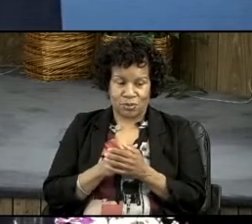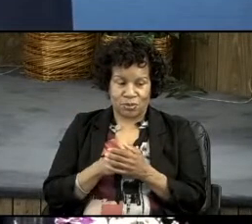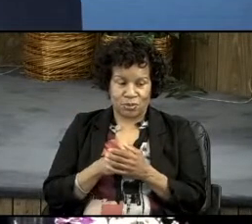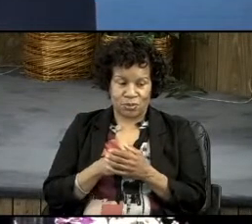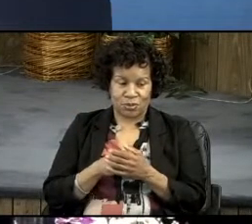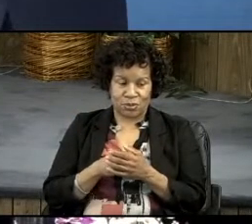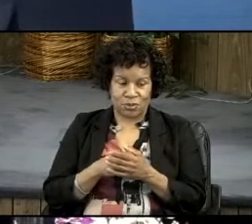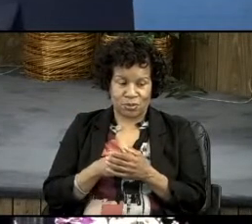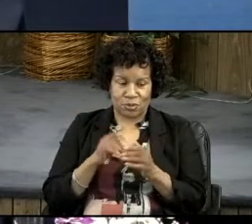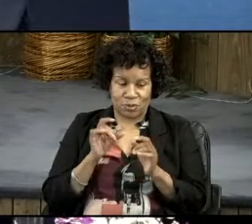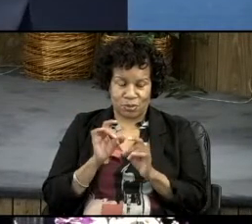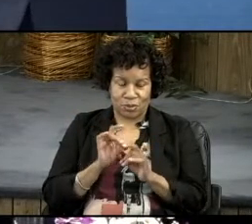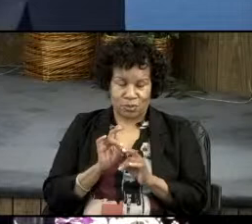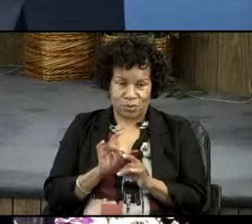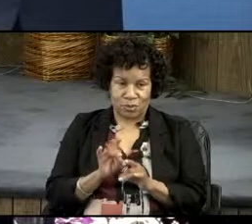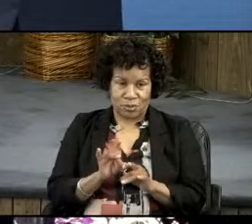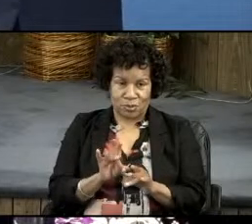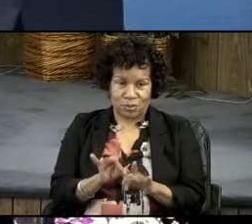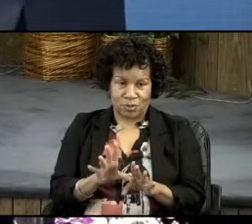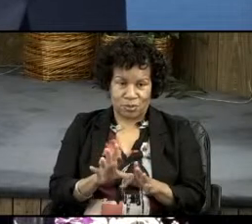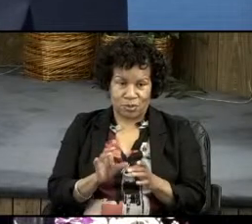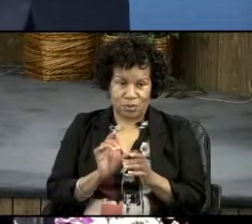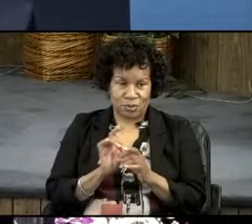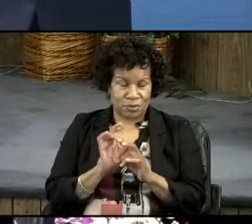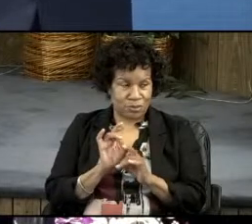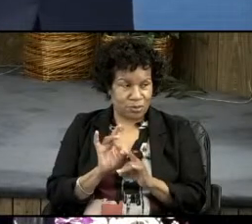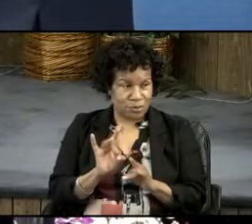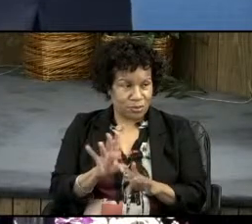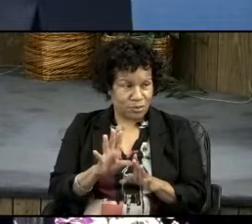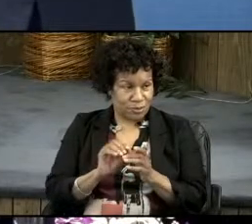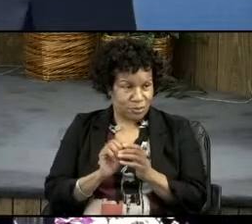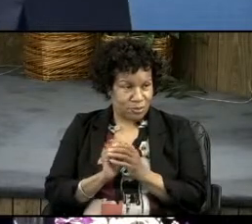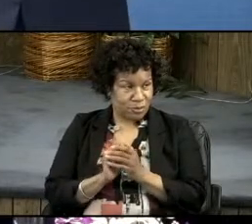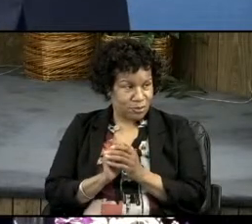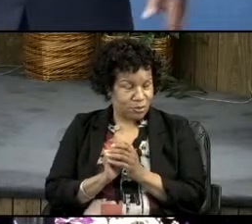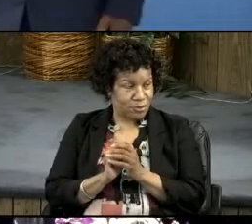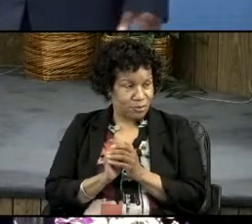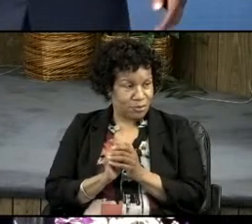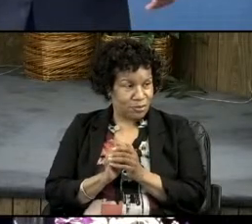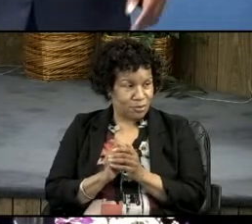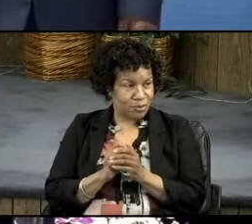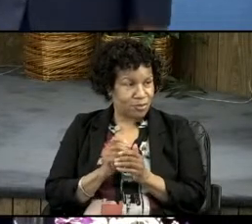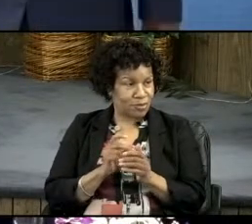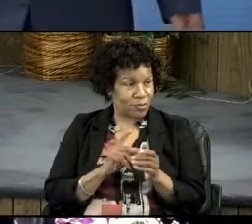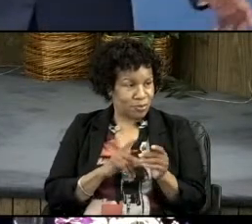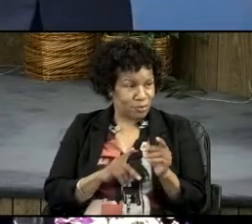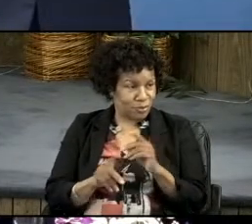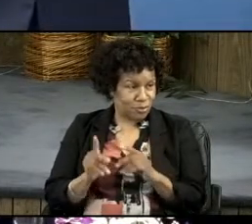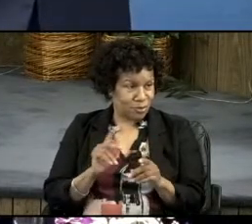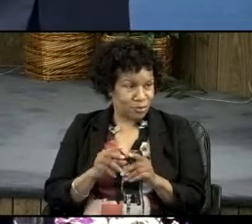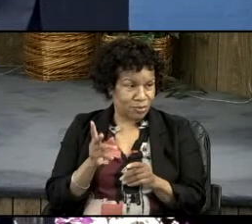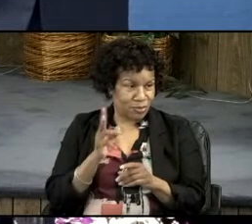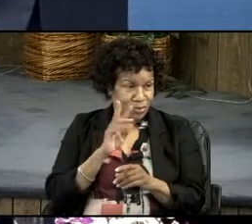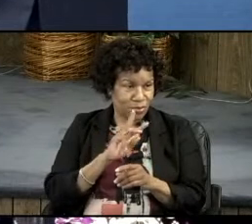man, look. Has she gone on out there, Doc? Look, you a little small." "Ain't no problem. You going to go on out? Look here,